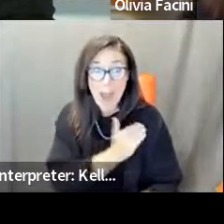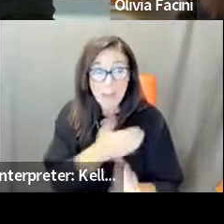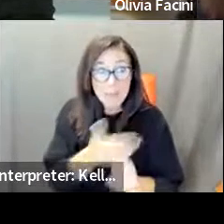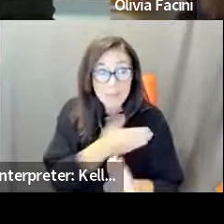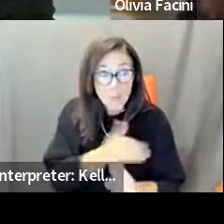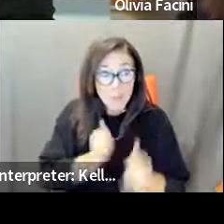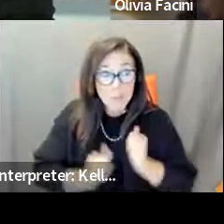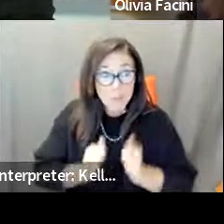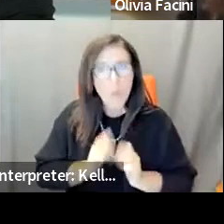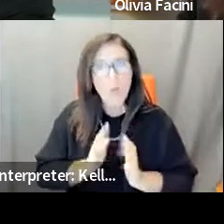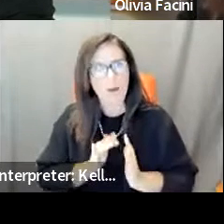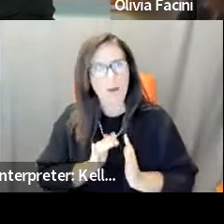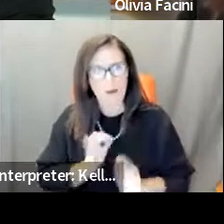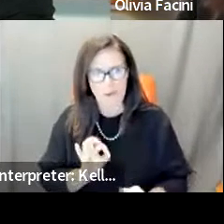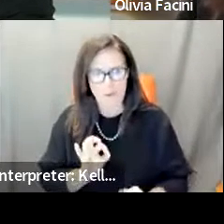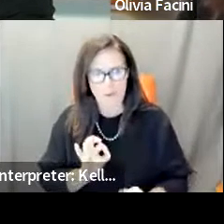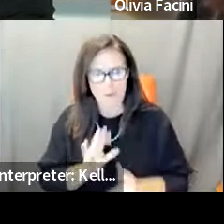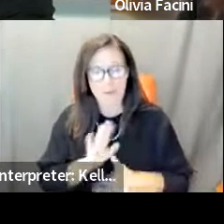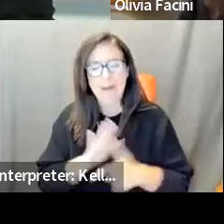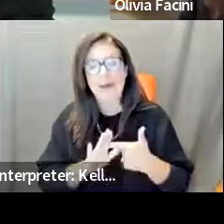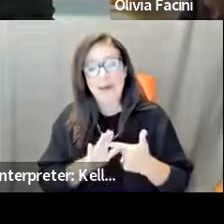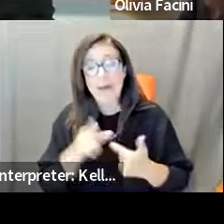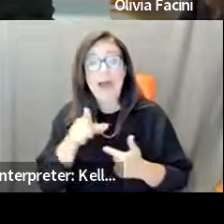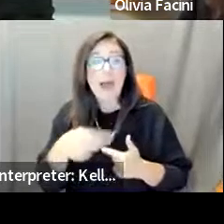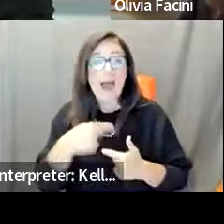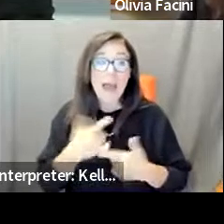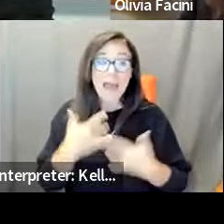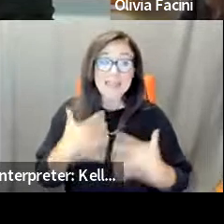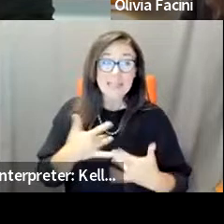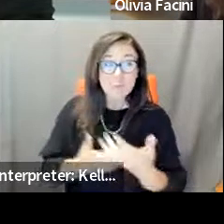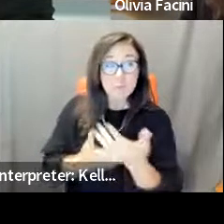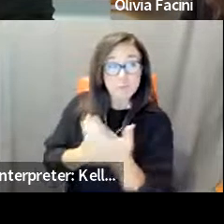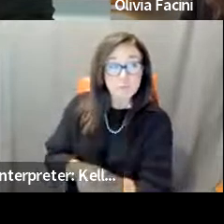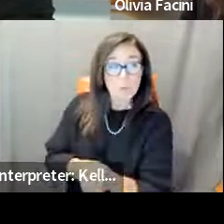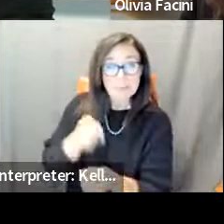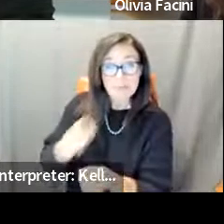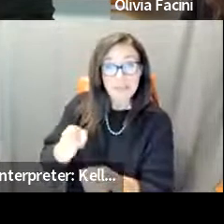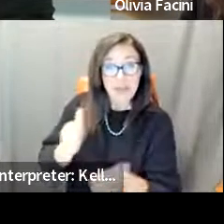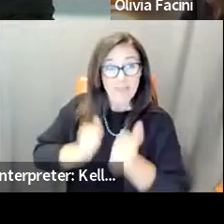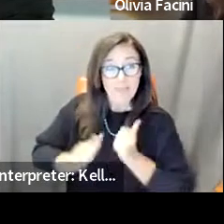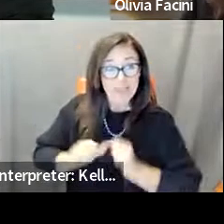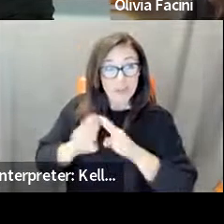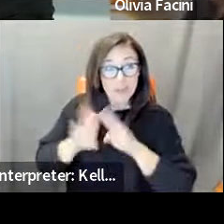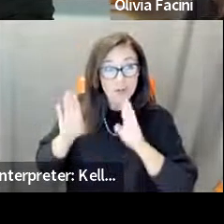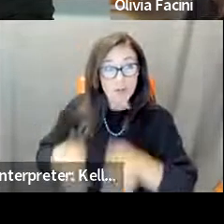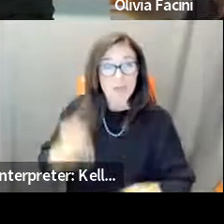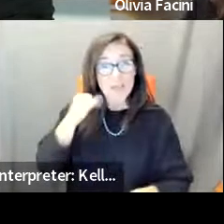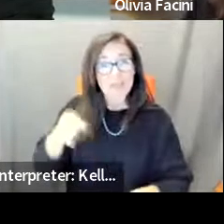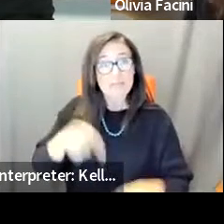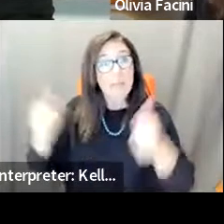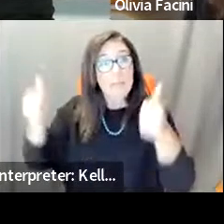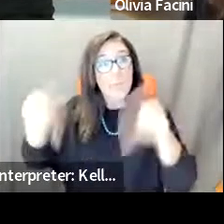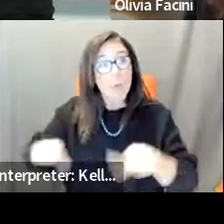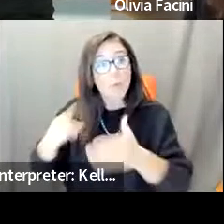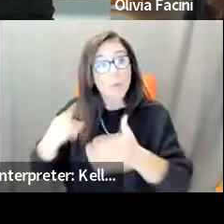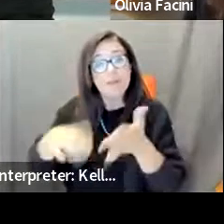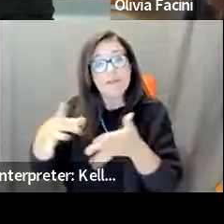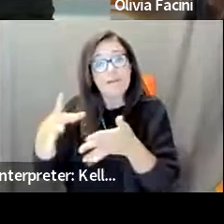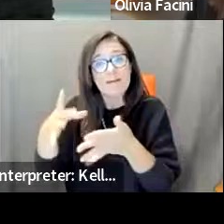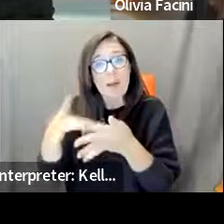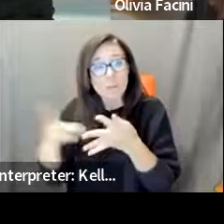and what they are. And you're right, you know, like there's some people that they don't know what they don't know. And so hopefully you might be doing